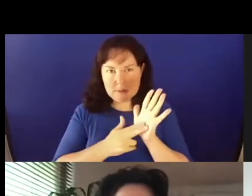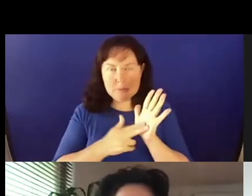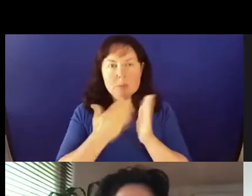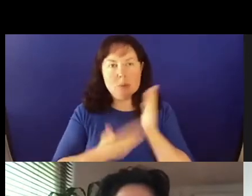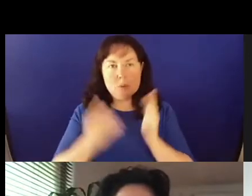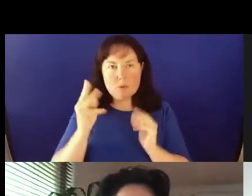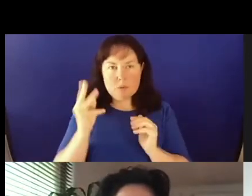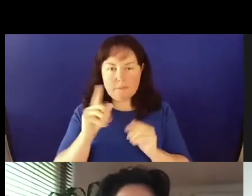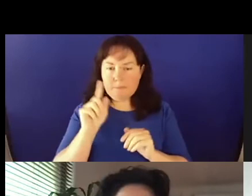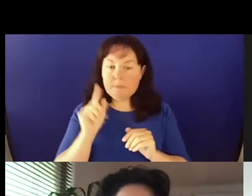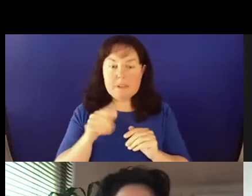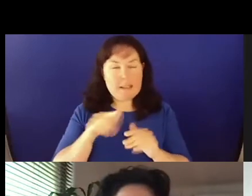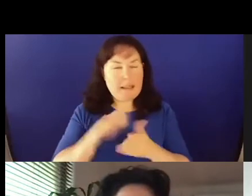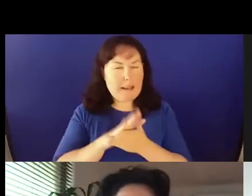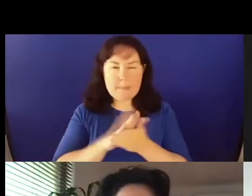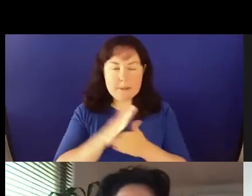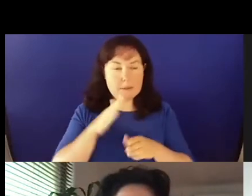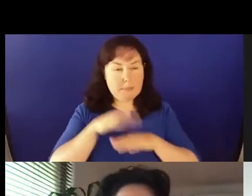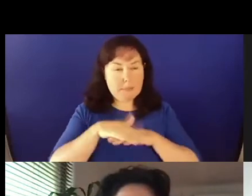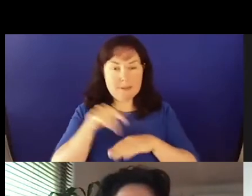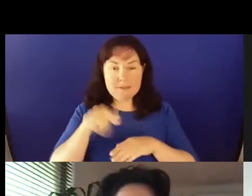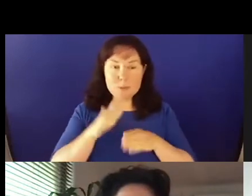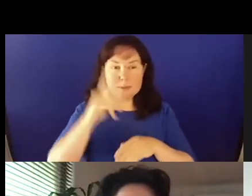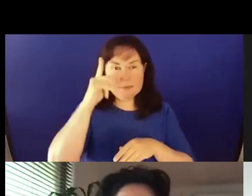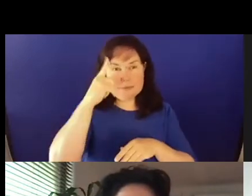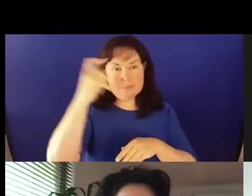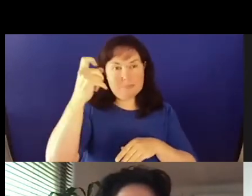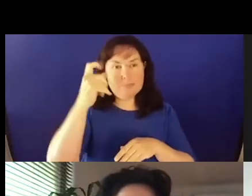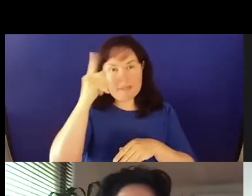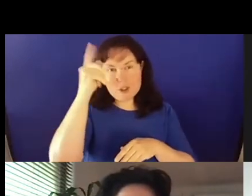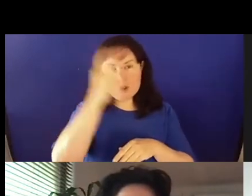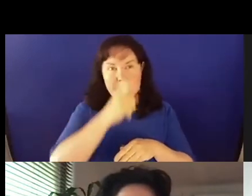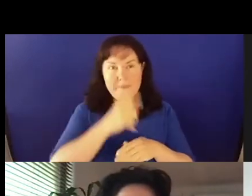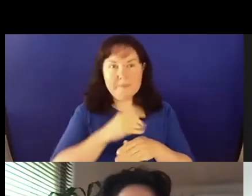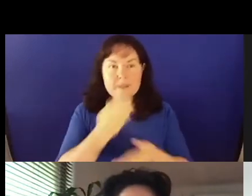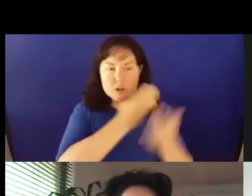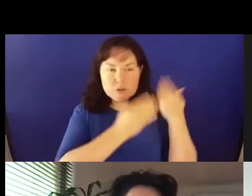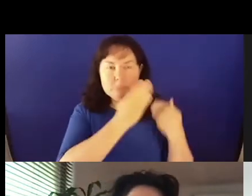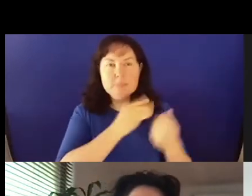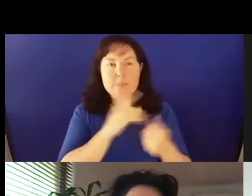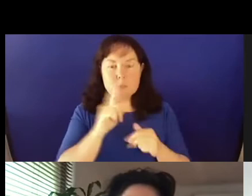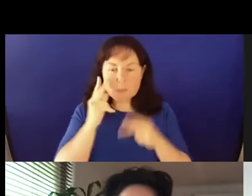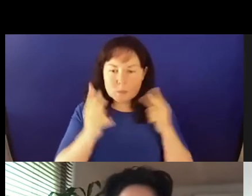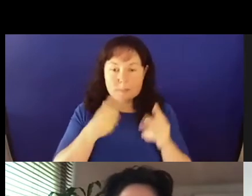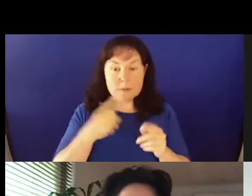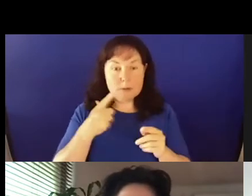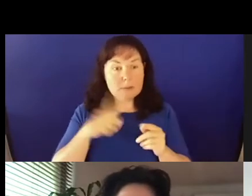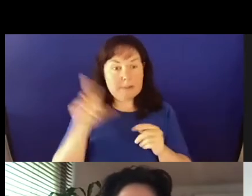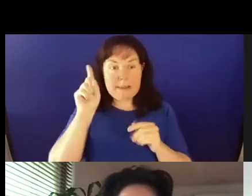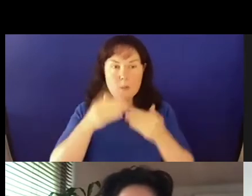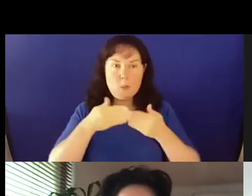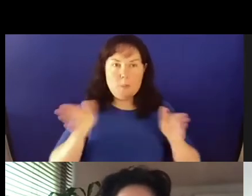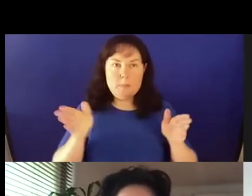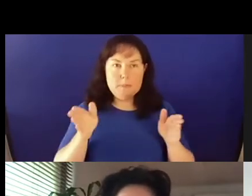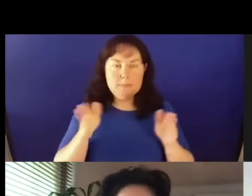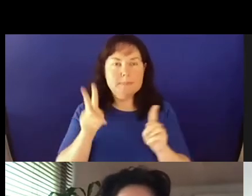bit about the initiative itself, the history of it, and what we're looking for as applications are open right now. So